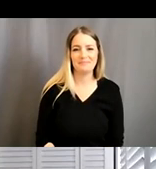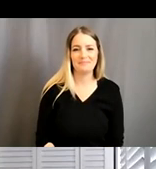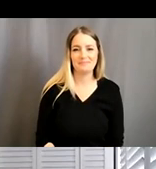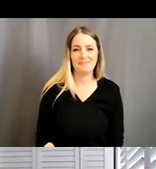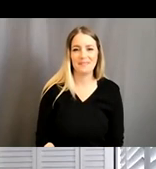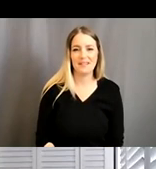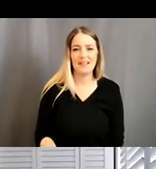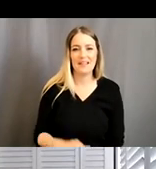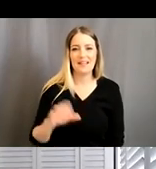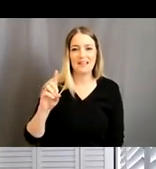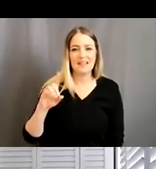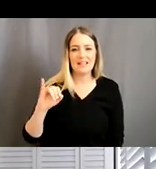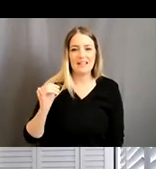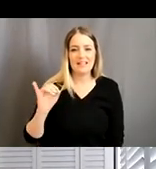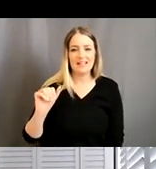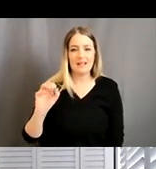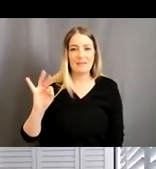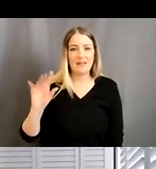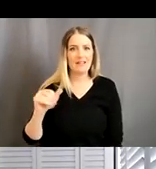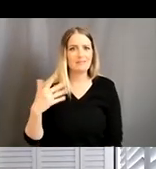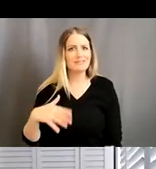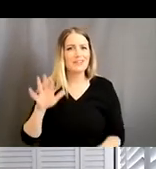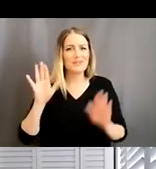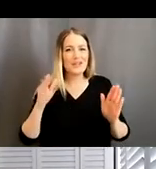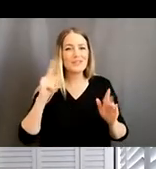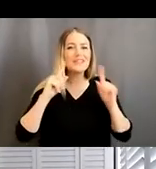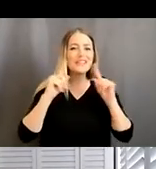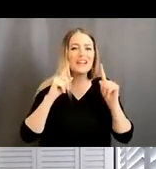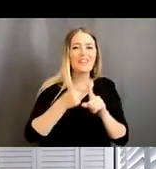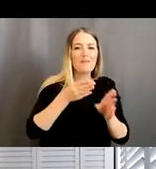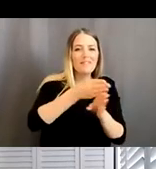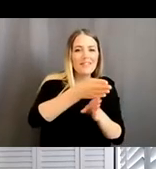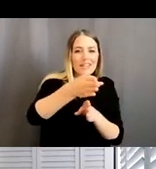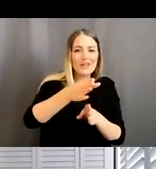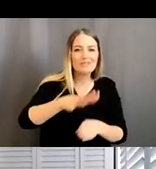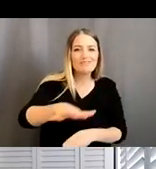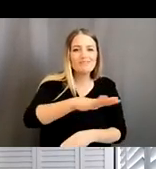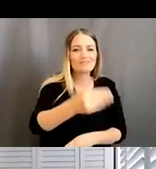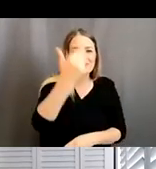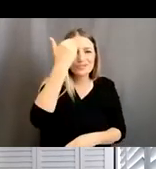Awesome. It's always great to hear from the field too, kind of what's going on. Anyone else?